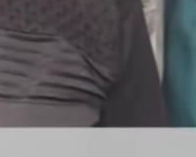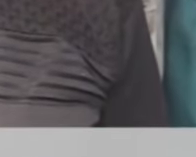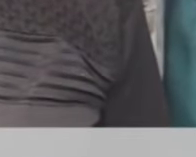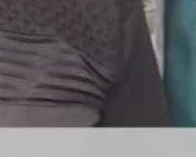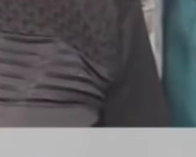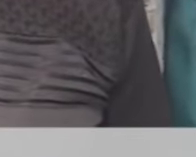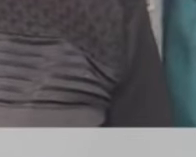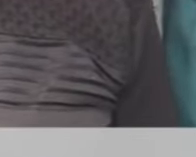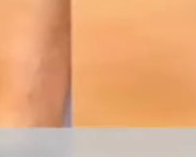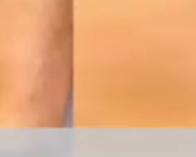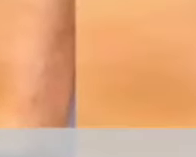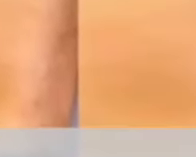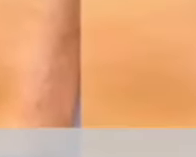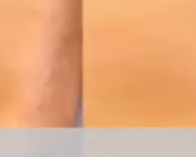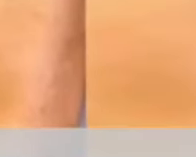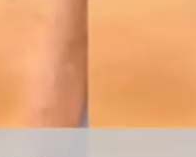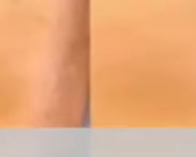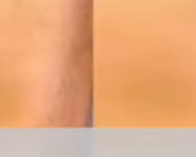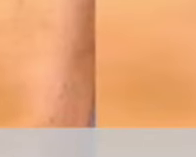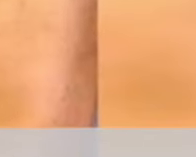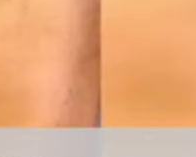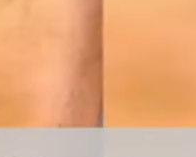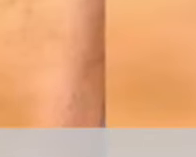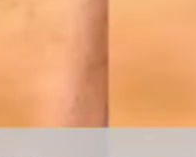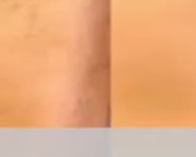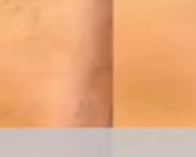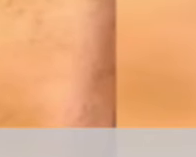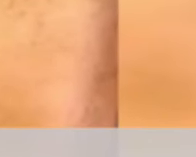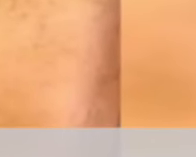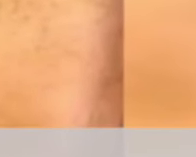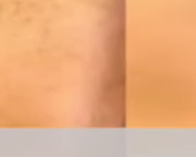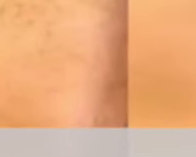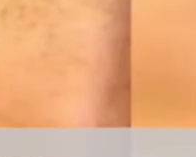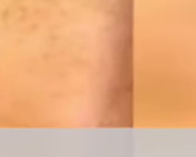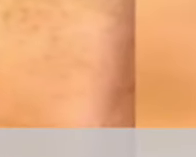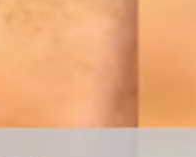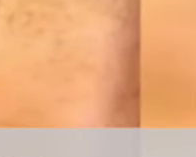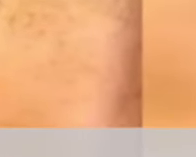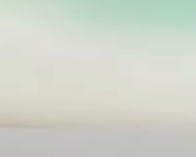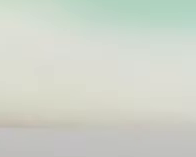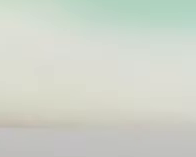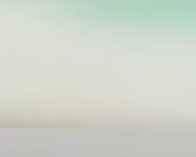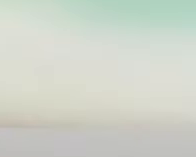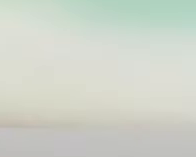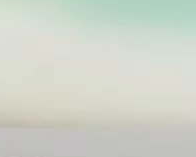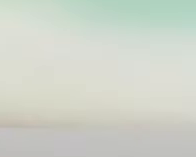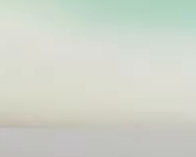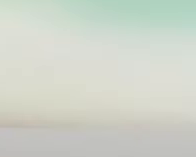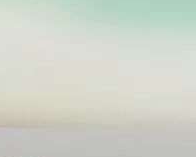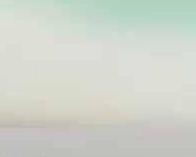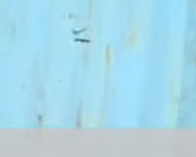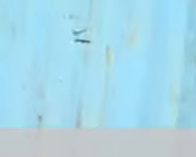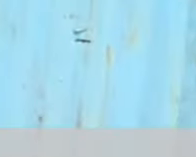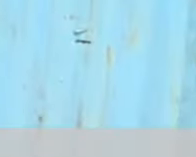Coming up, a family in Dandora, Nairobi, in search of a 26-year-old Lucas Iduasi, who is said